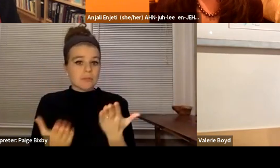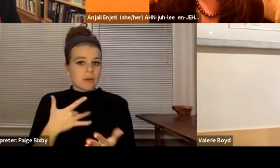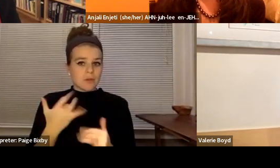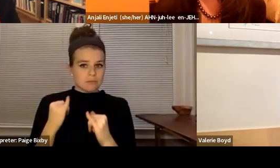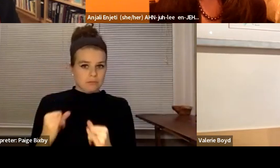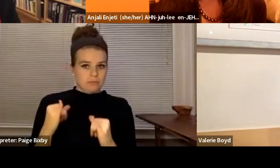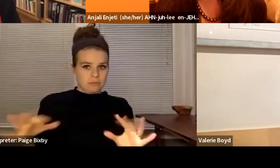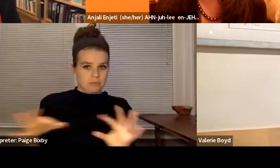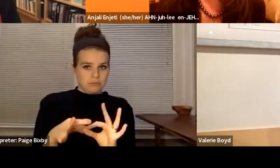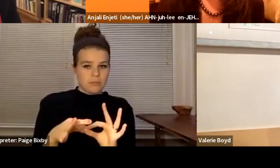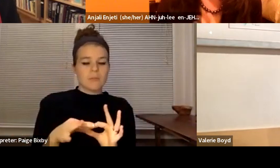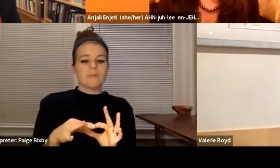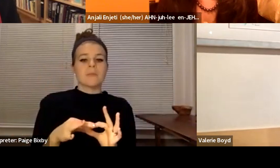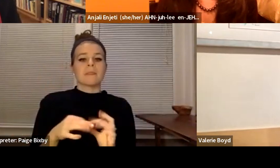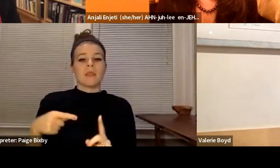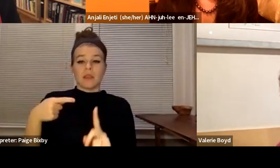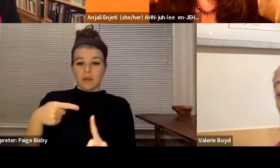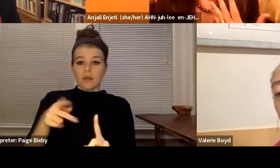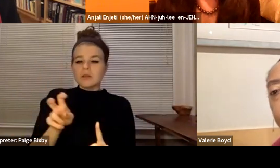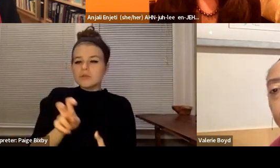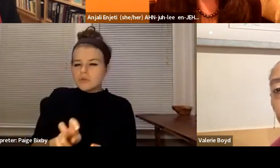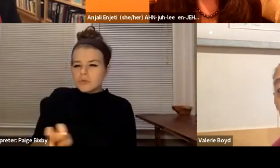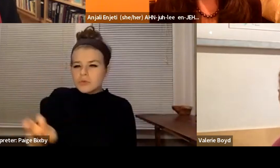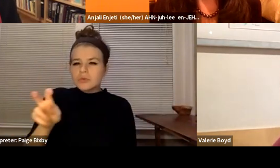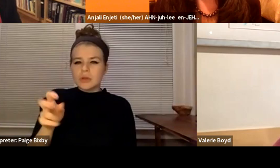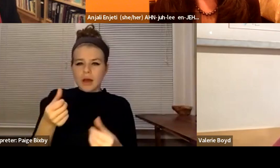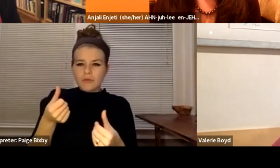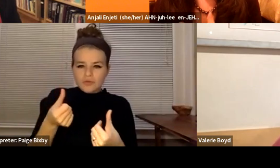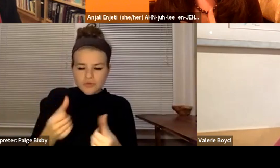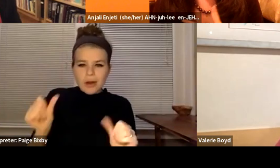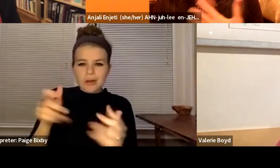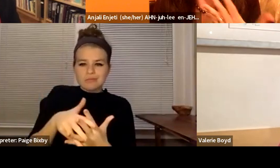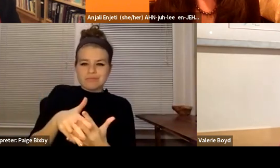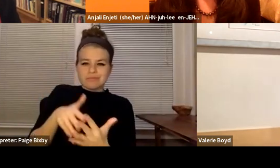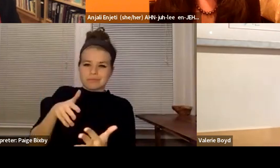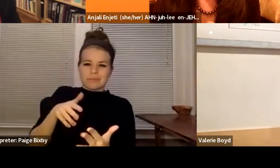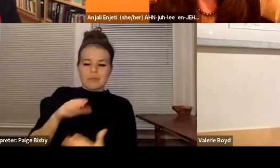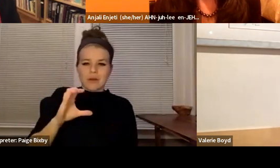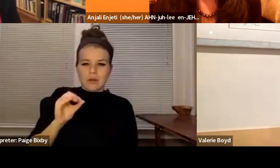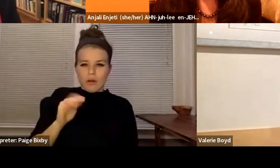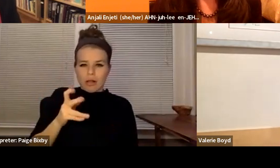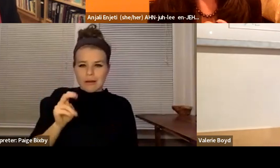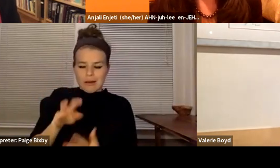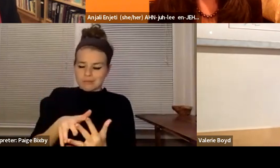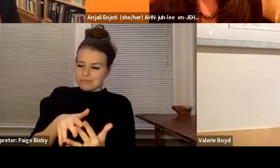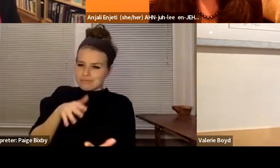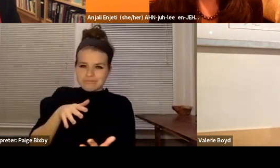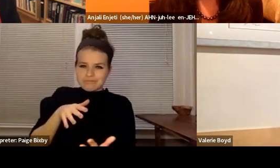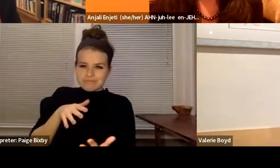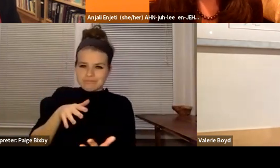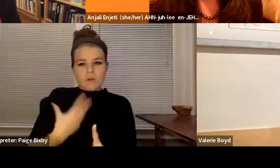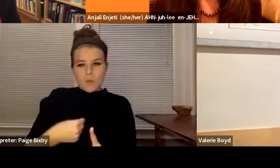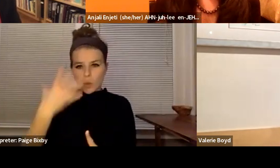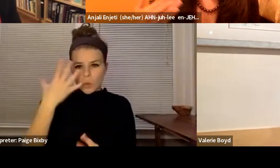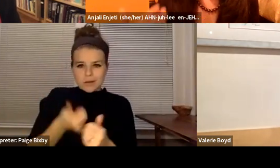was sort of the journey of trying to decolonize, of trying to detangle myself from white